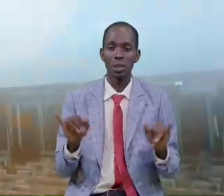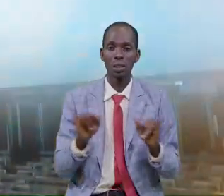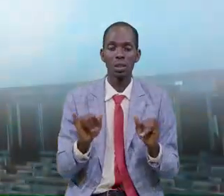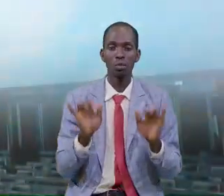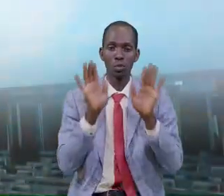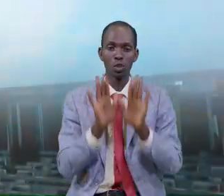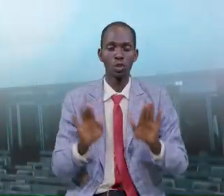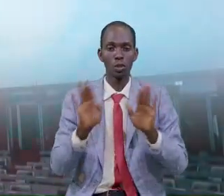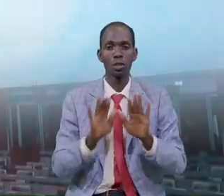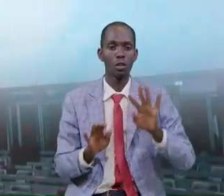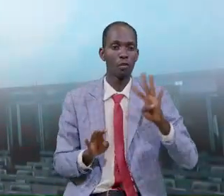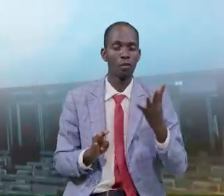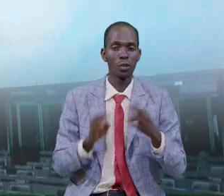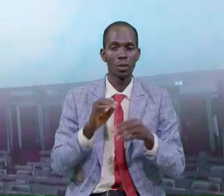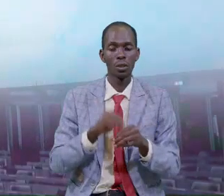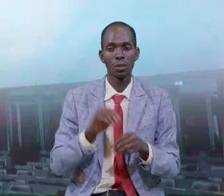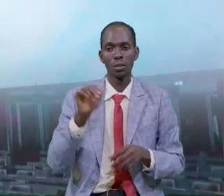Kosiada. In